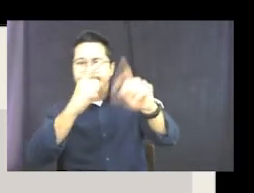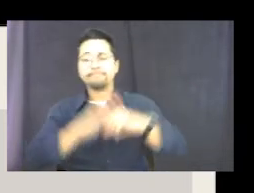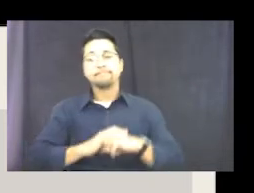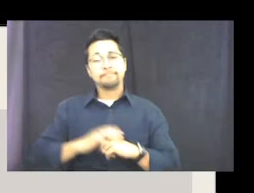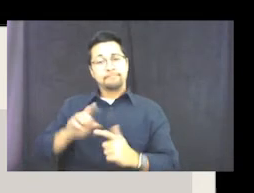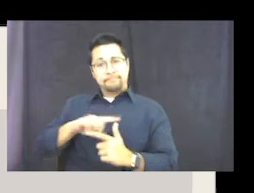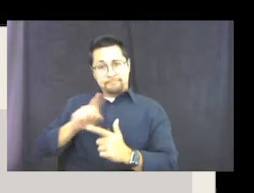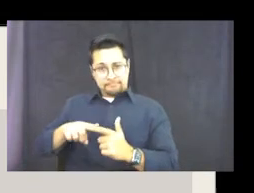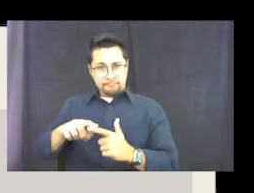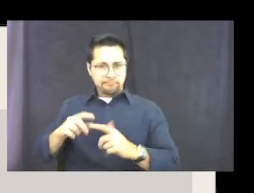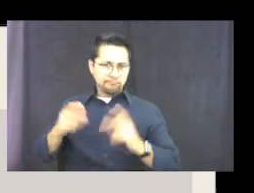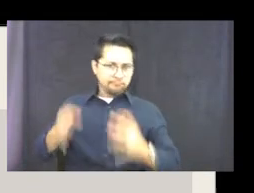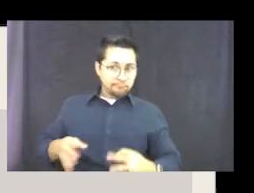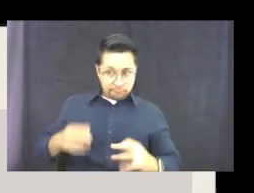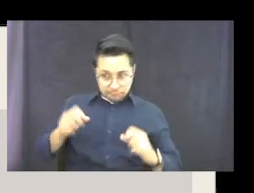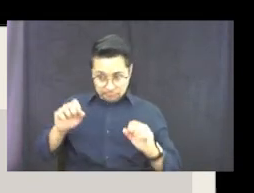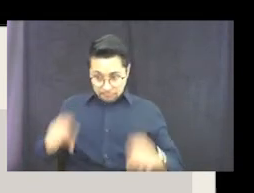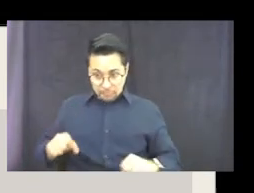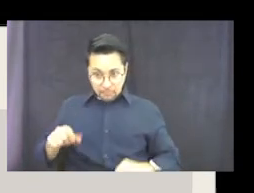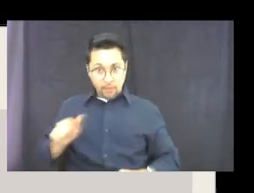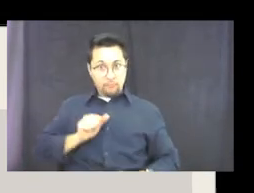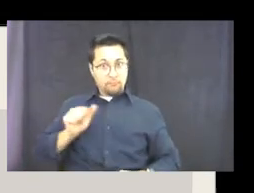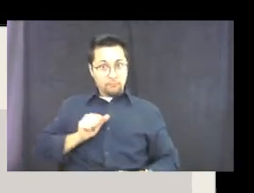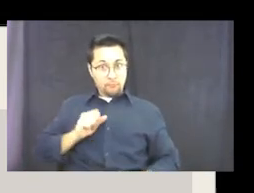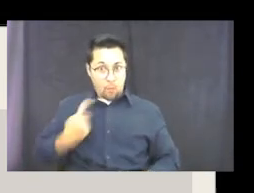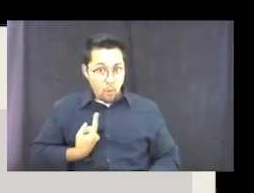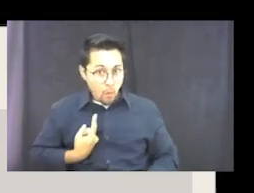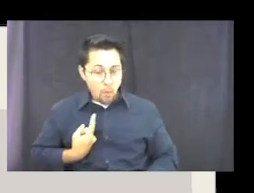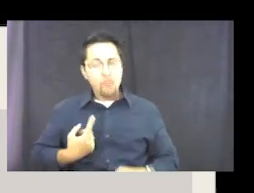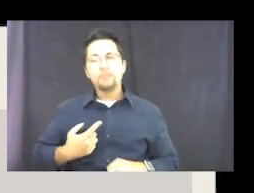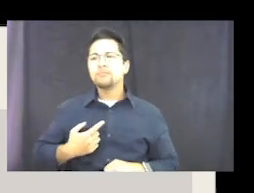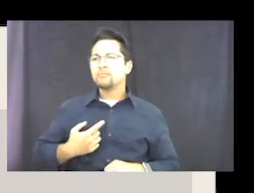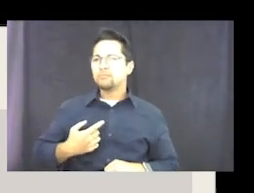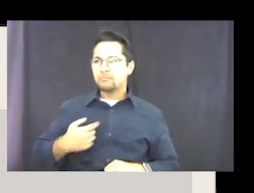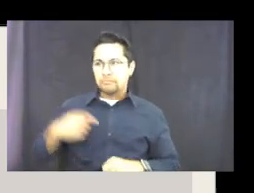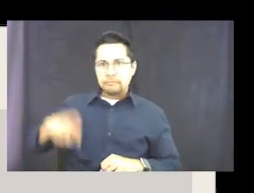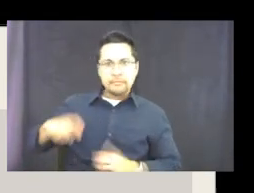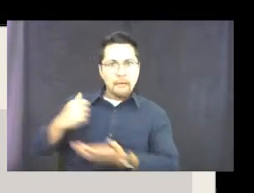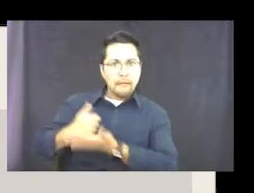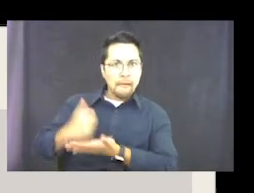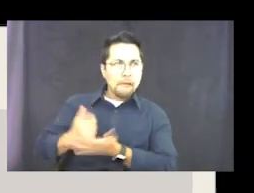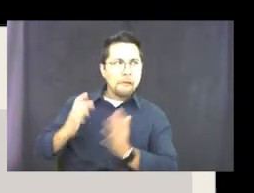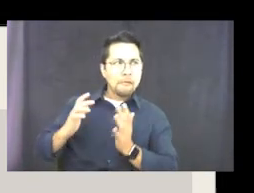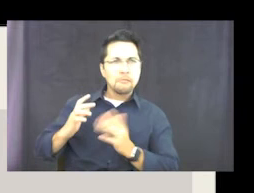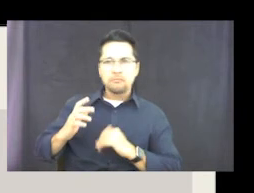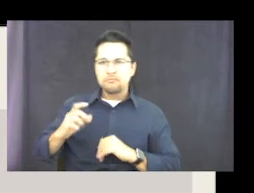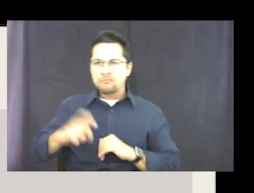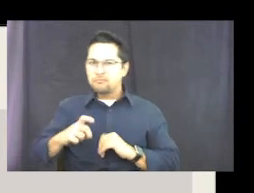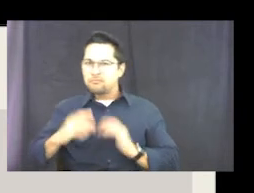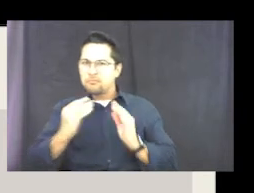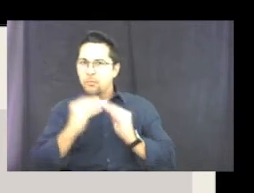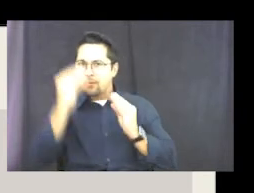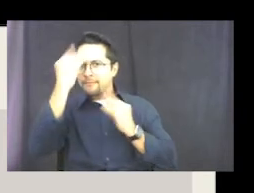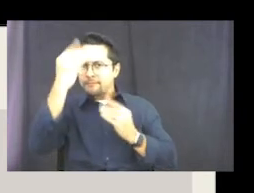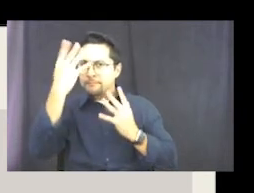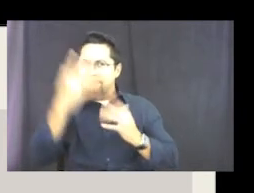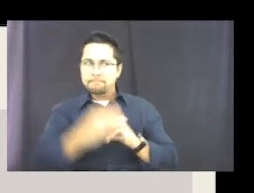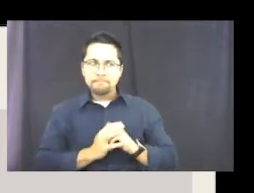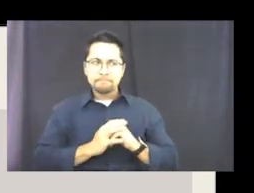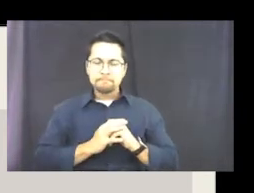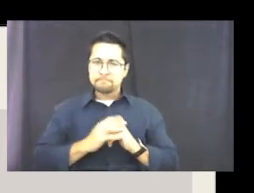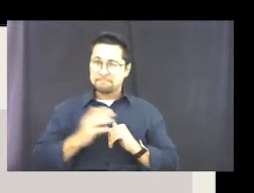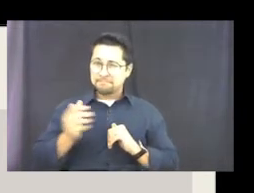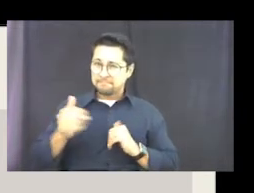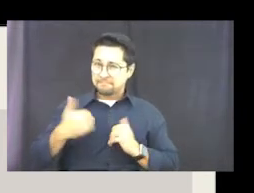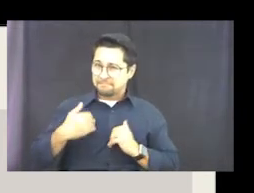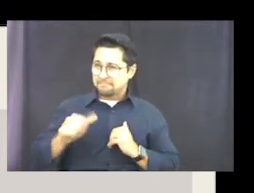going to determine whether you can do this independently, asking yourself, do I need help doing this? Do I need more information? Do I have any